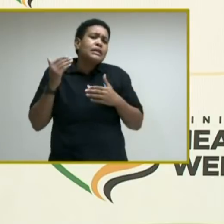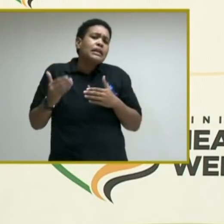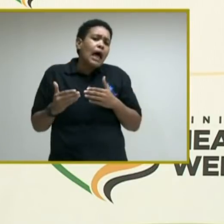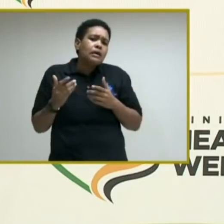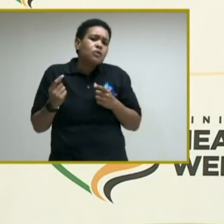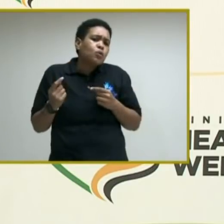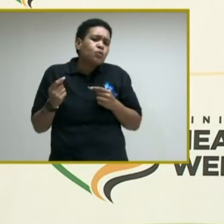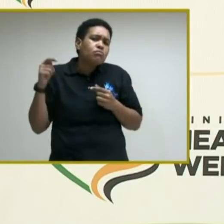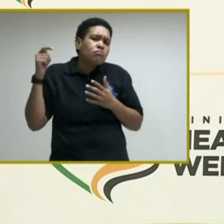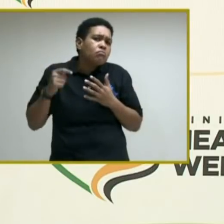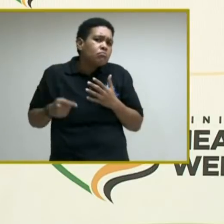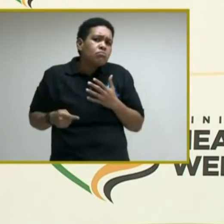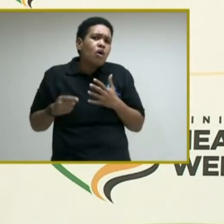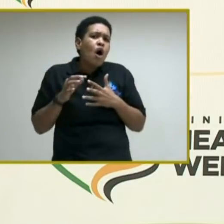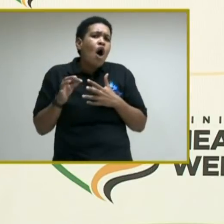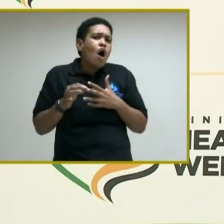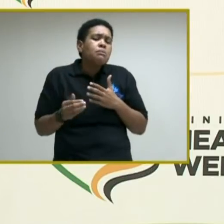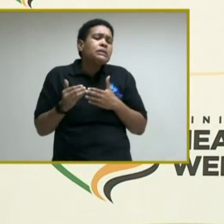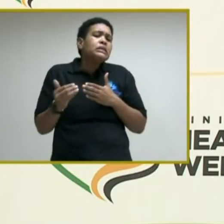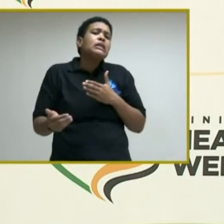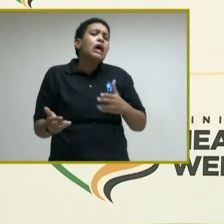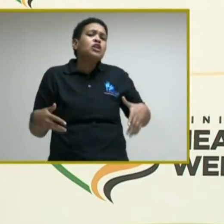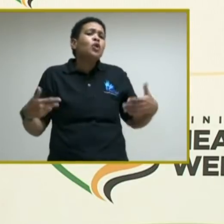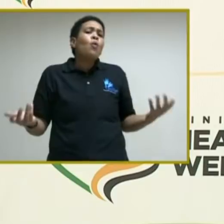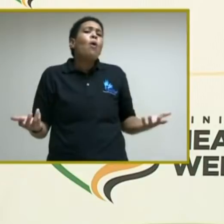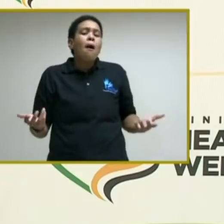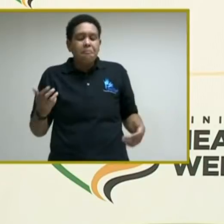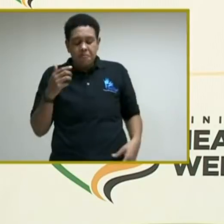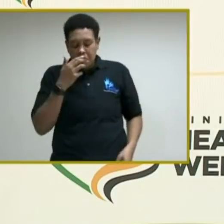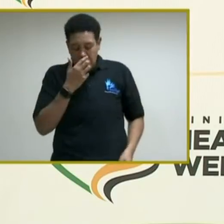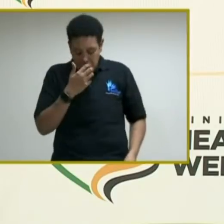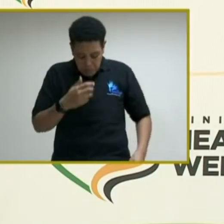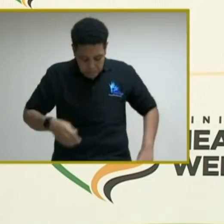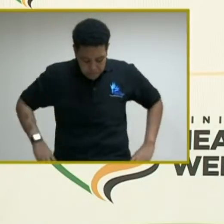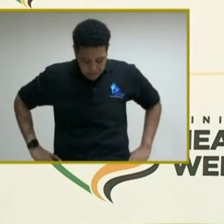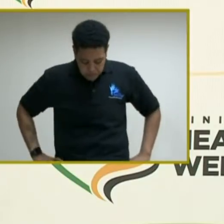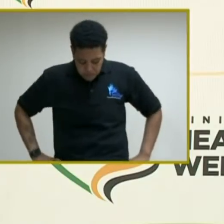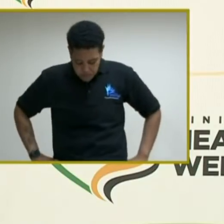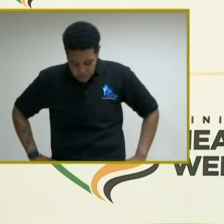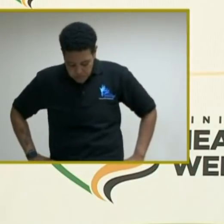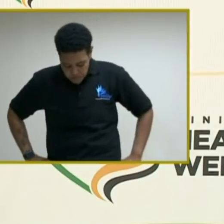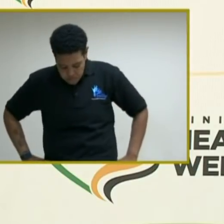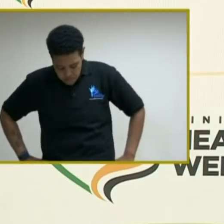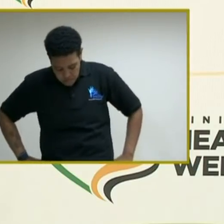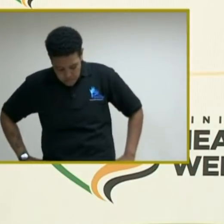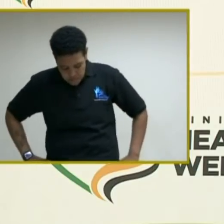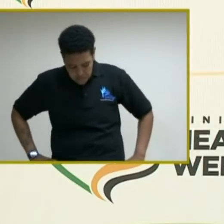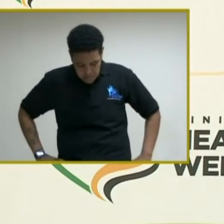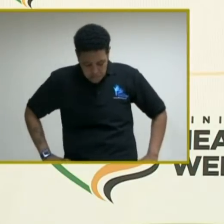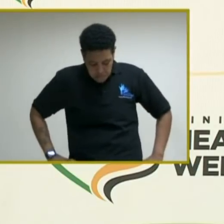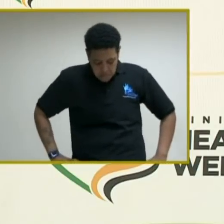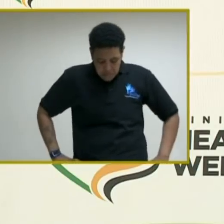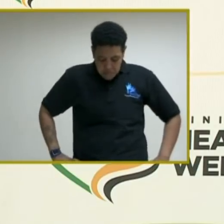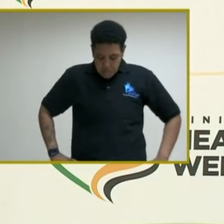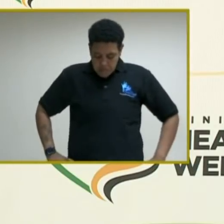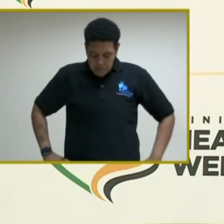are, what are the next options, because we cannot continue in this vein. We cannot continue to